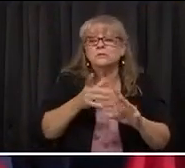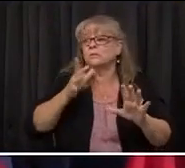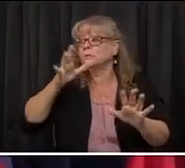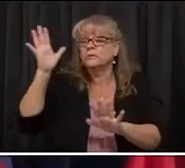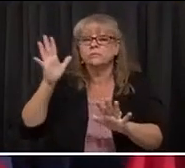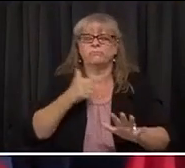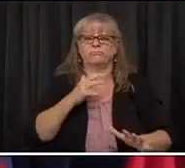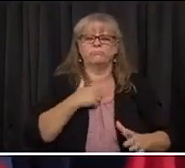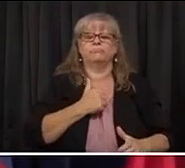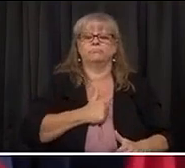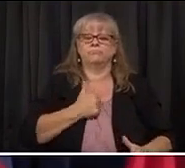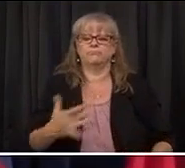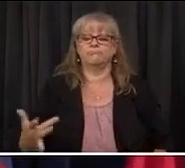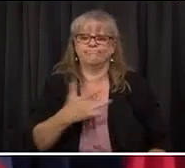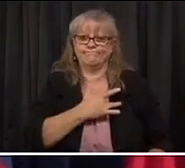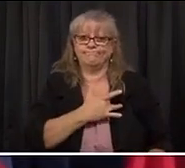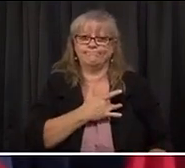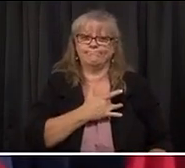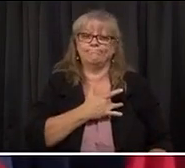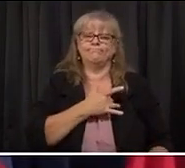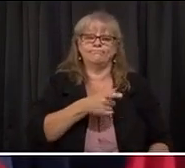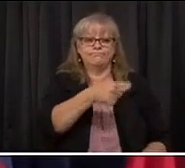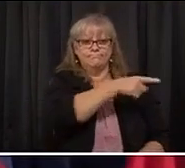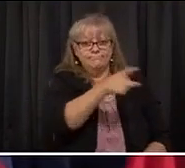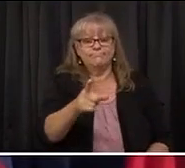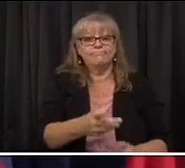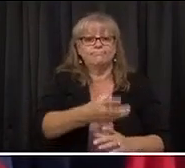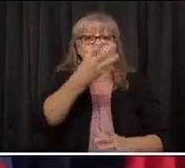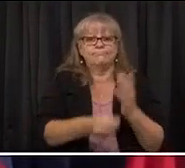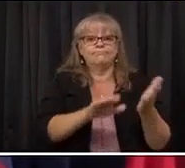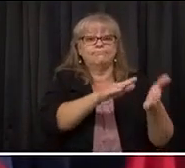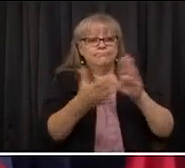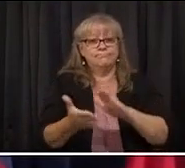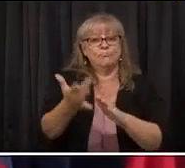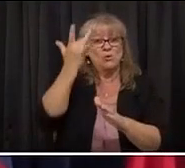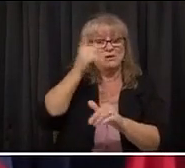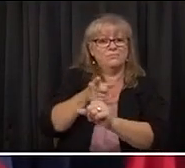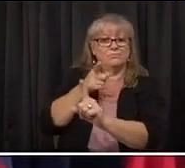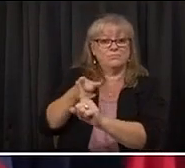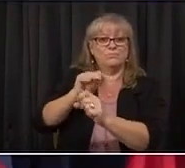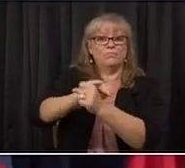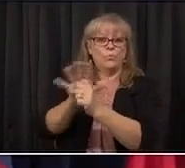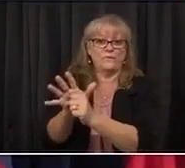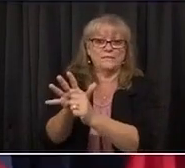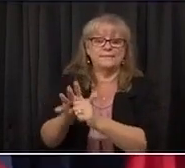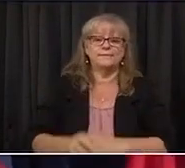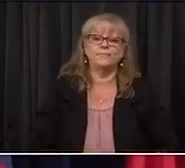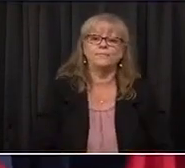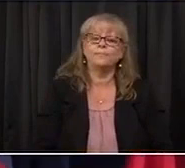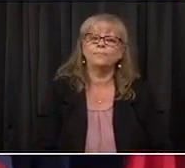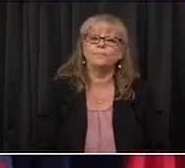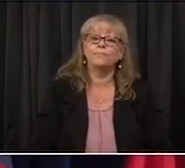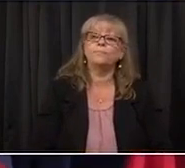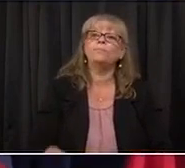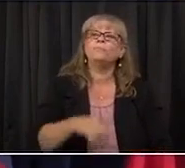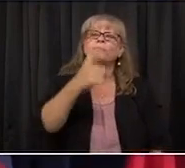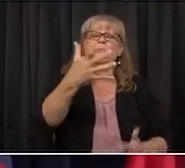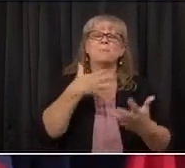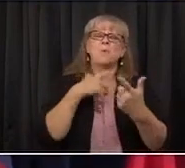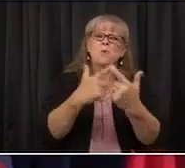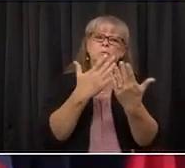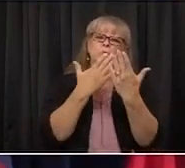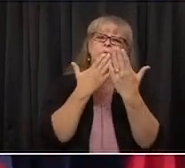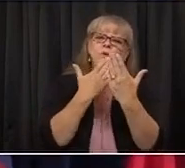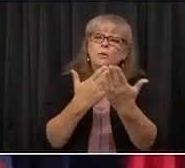who have lost their lives to this pandemic. I want to thank all of you for joining us today. We're going to